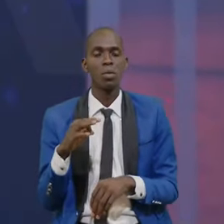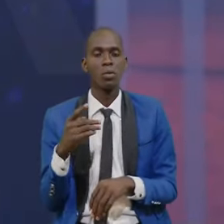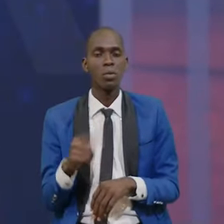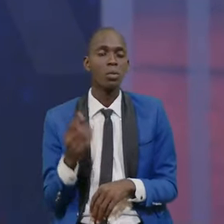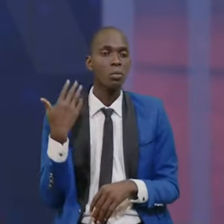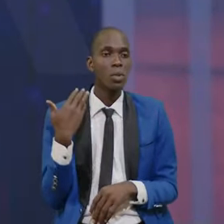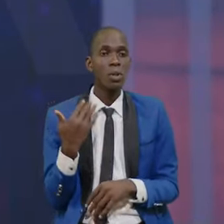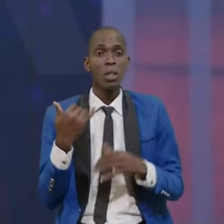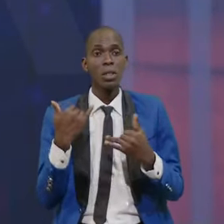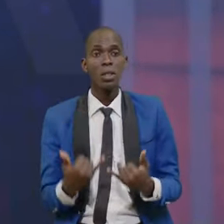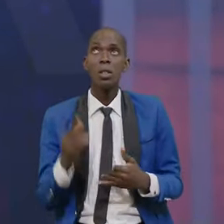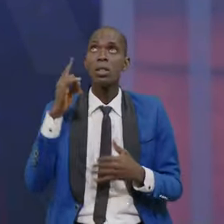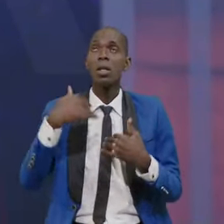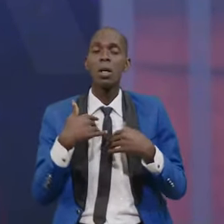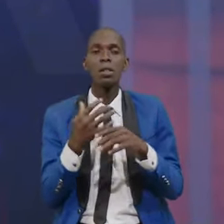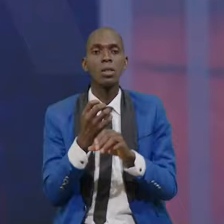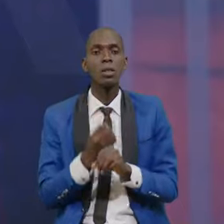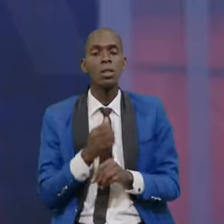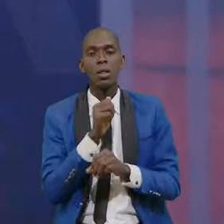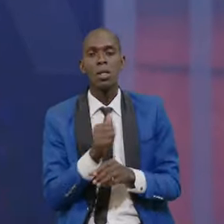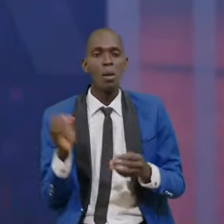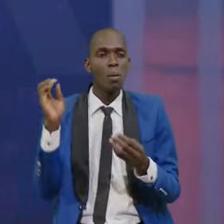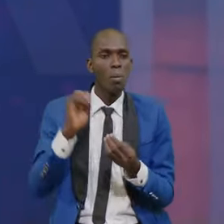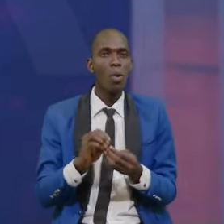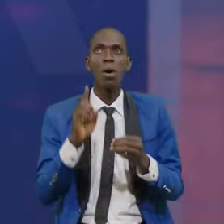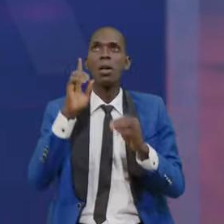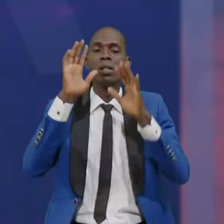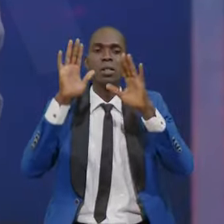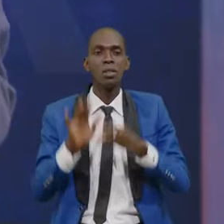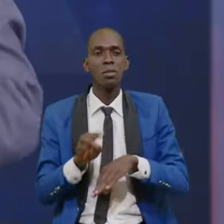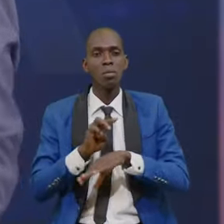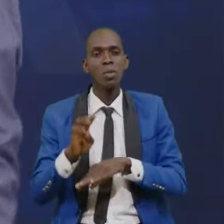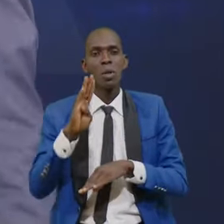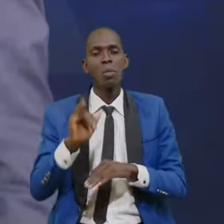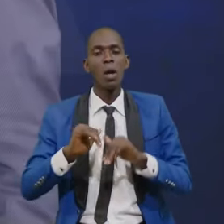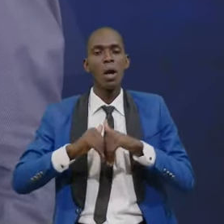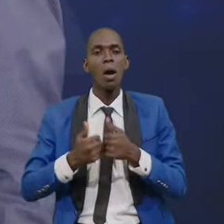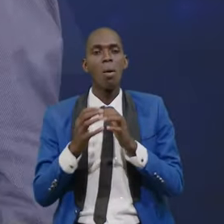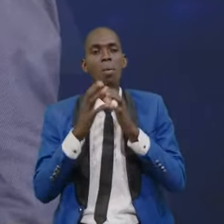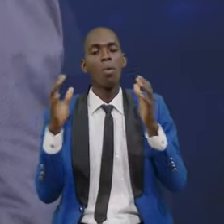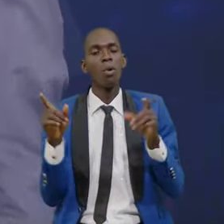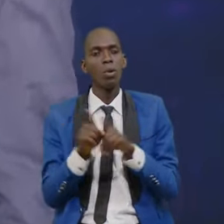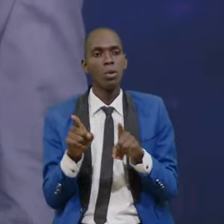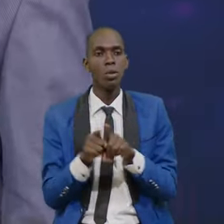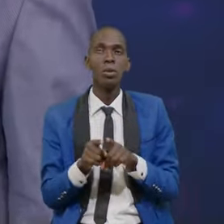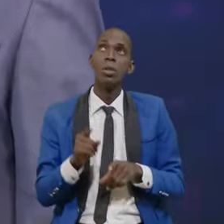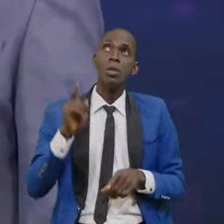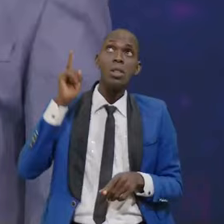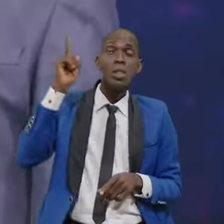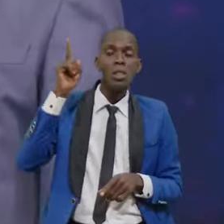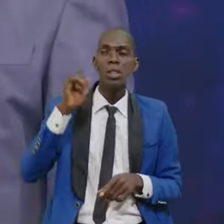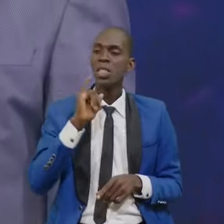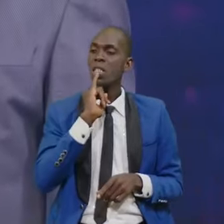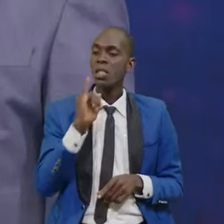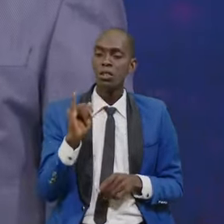has obtained a more excellent ministry. By how much also he is, not that he was, not